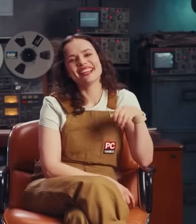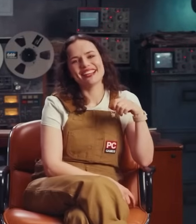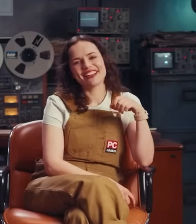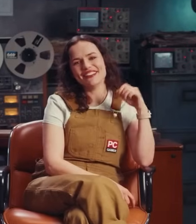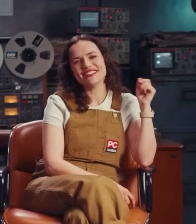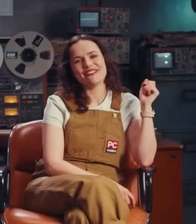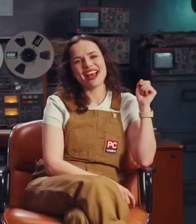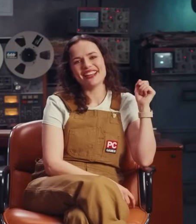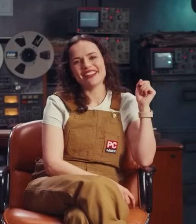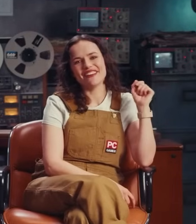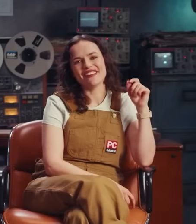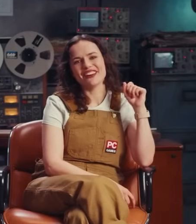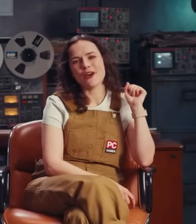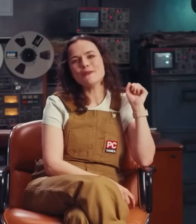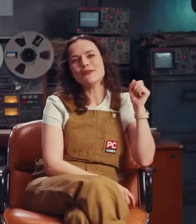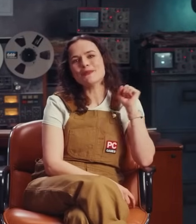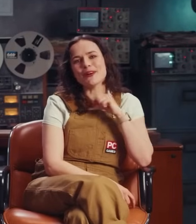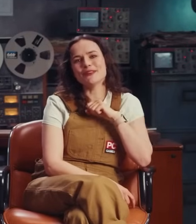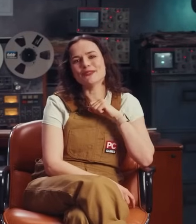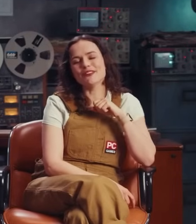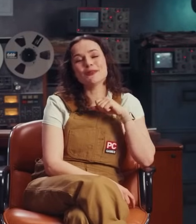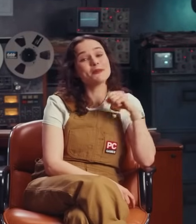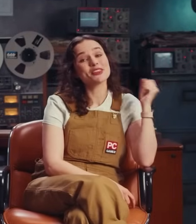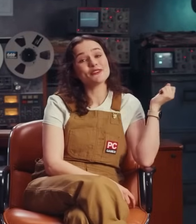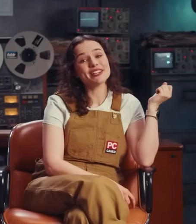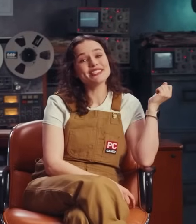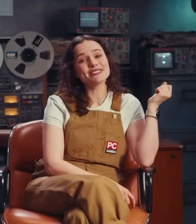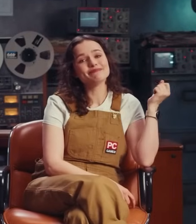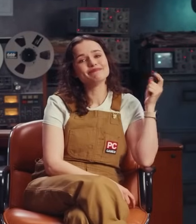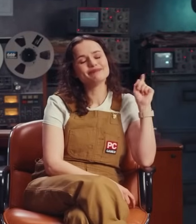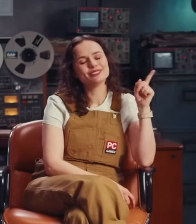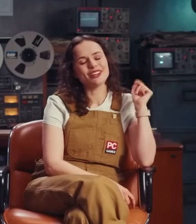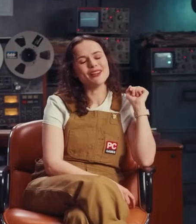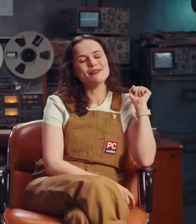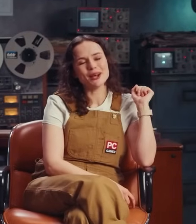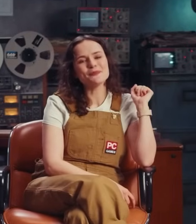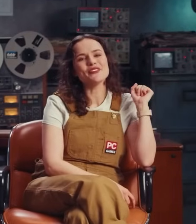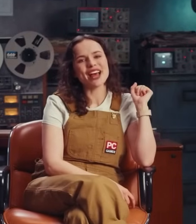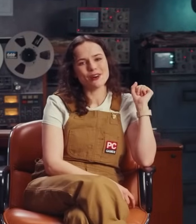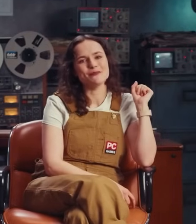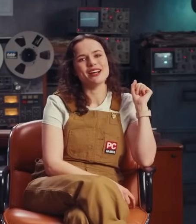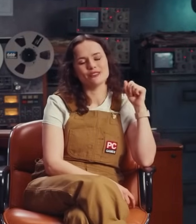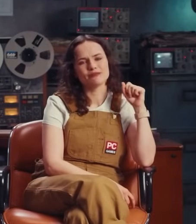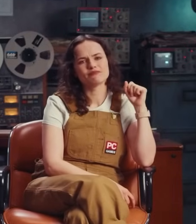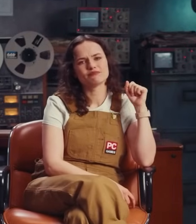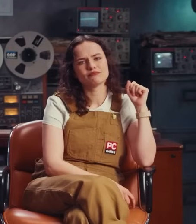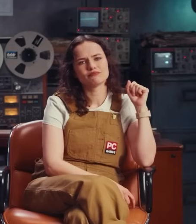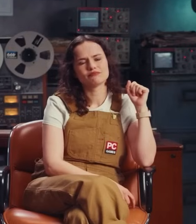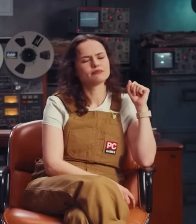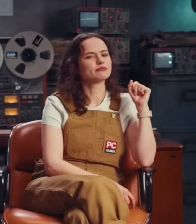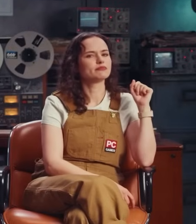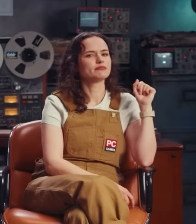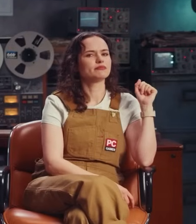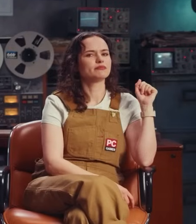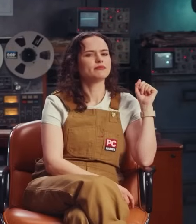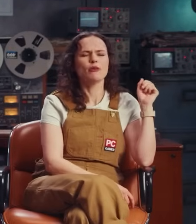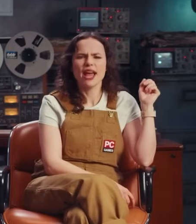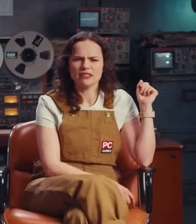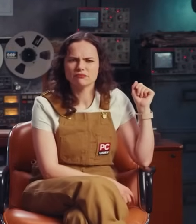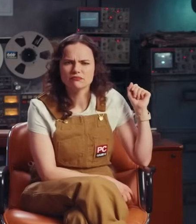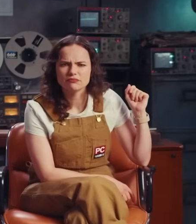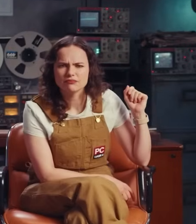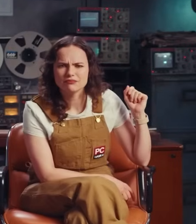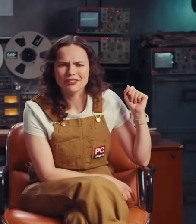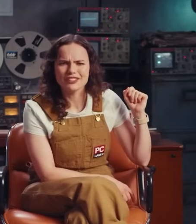Throwing everything in a cozy van and going on an open world road trip with your friends? Sign me up for Outbound.